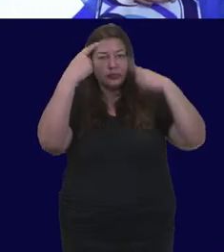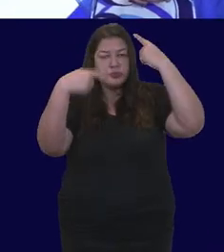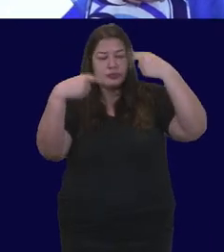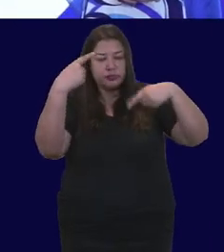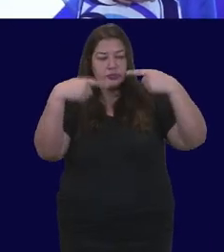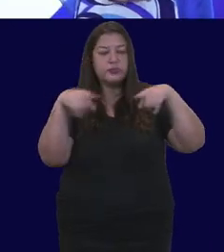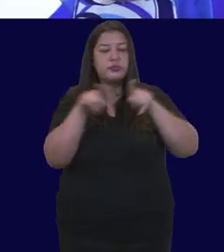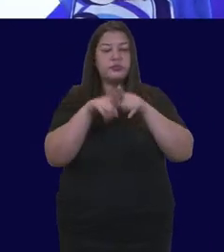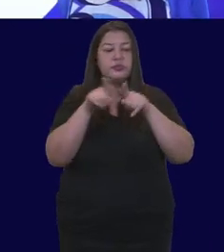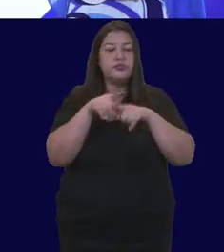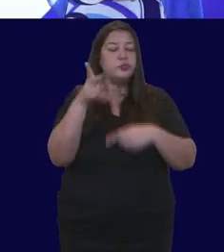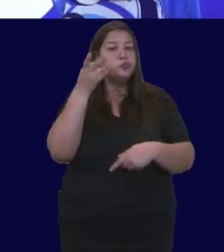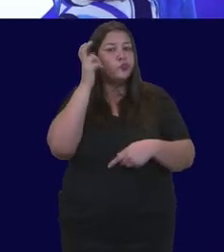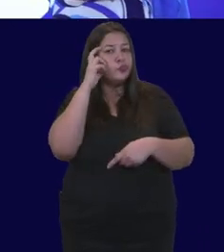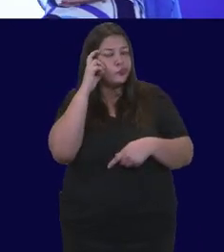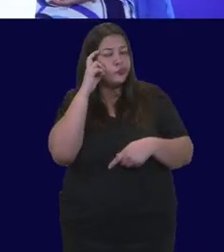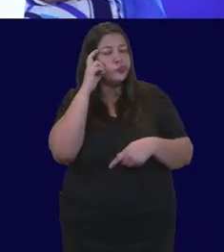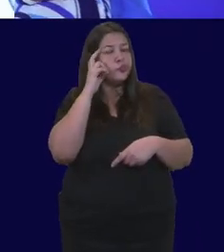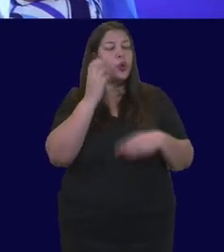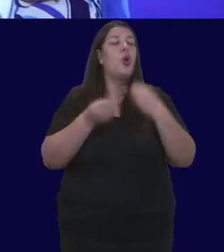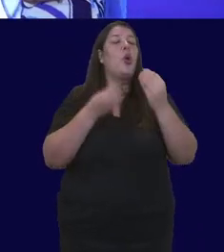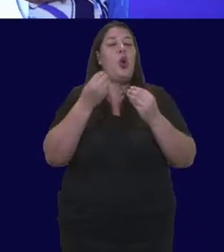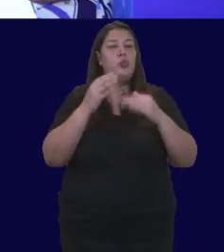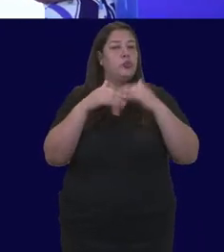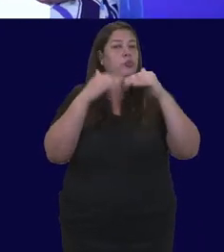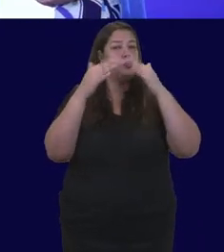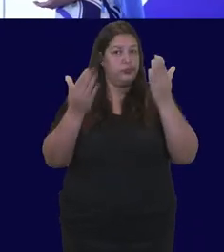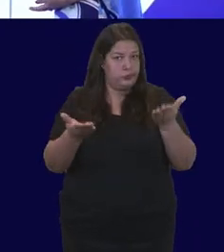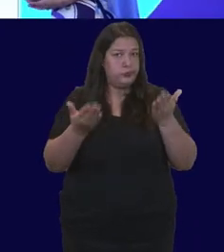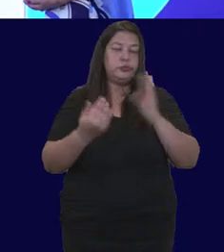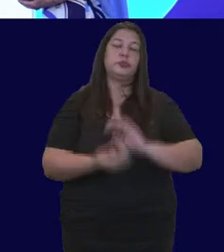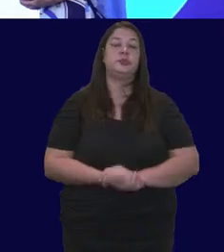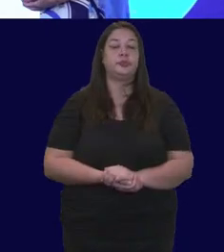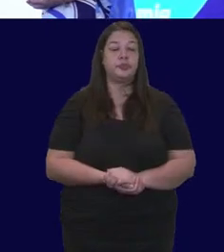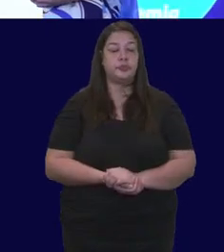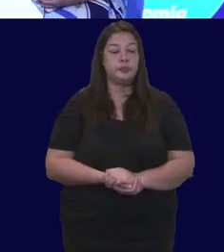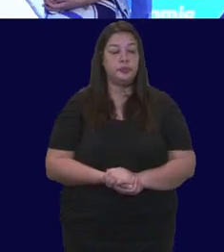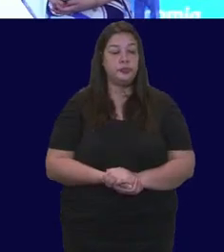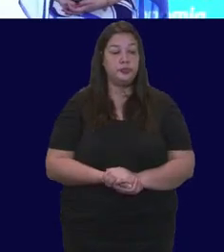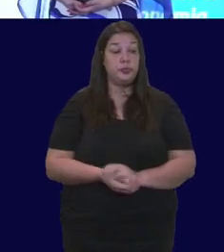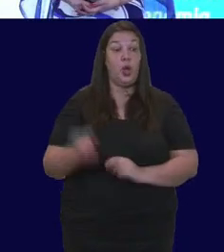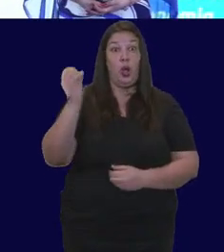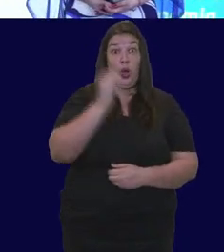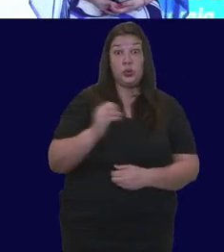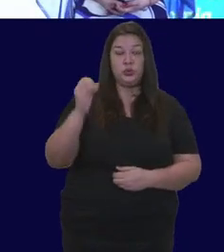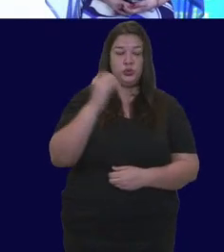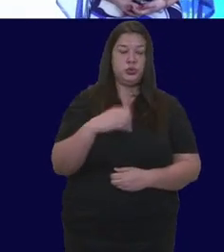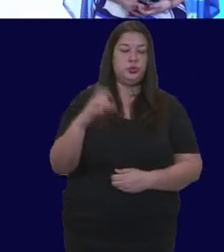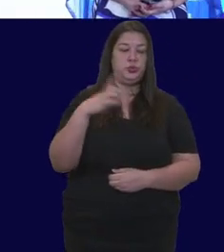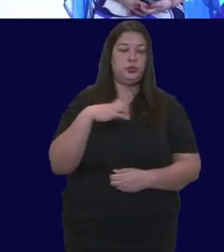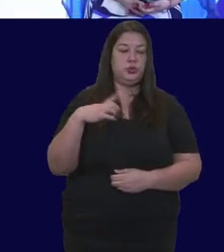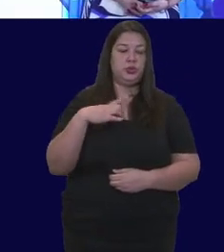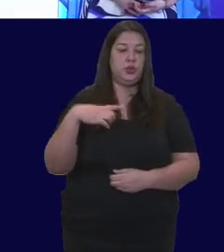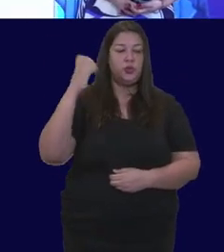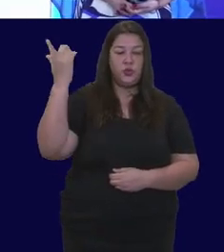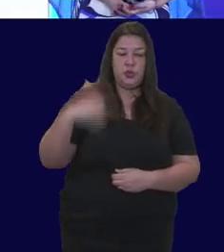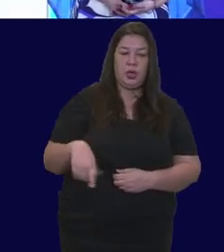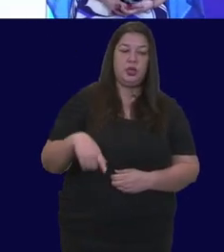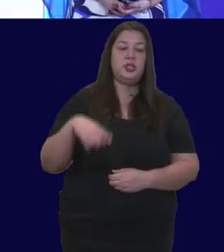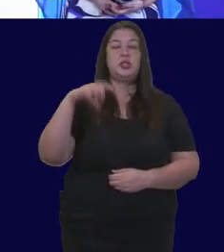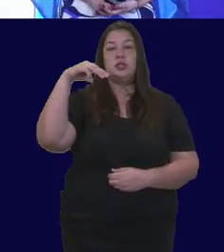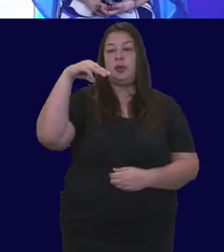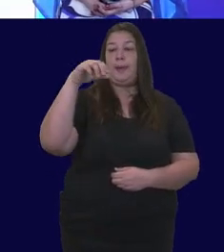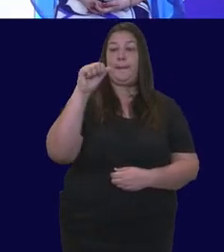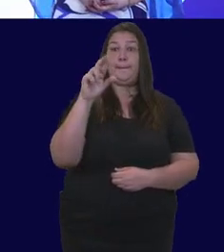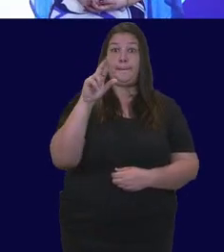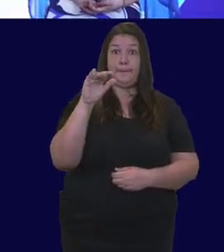can limit evolution of the way of work or to drive it further. In October, we shall have another panel led by